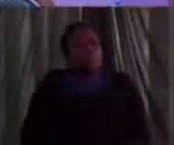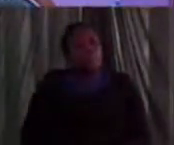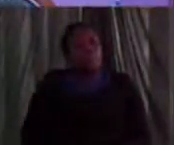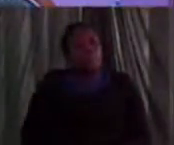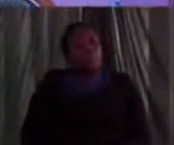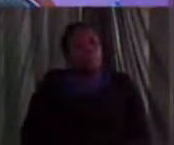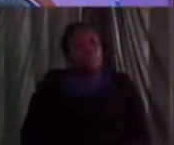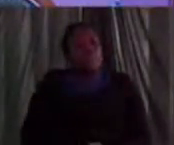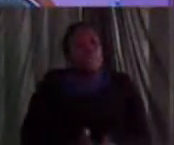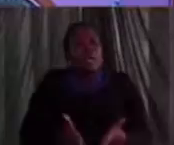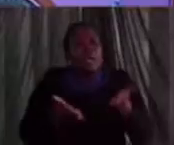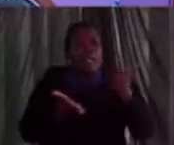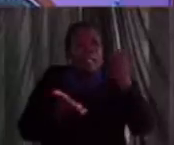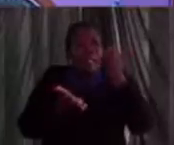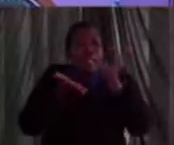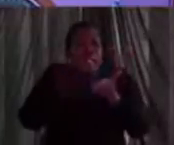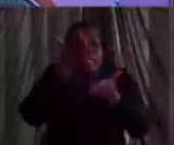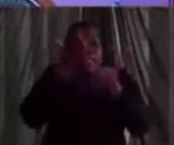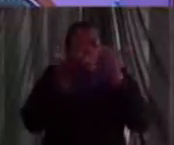rationale